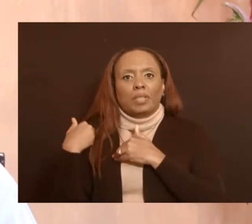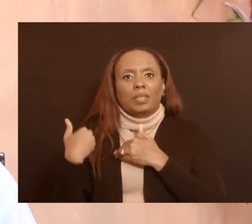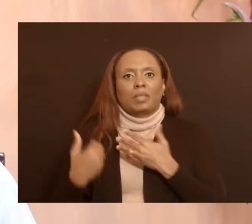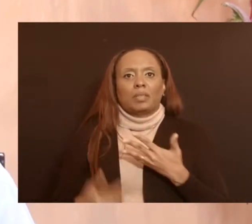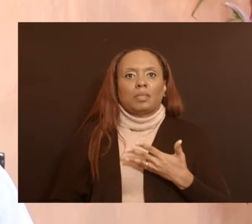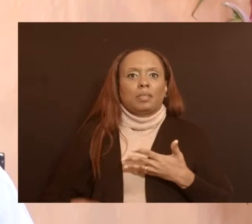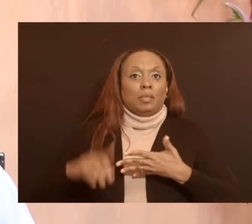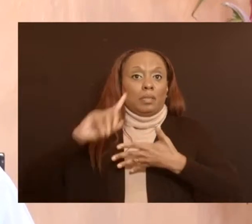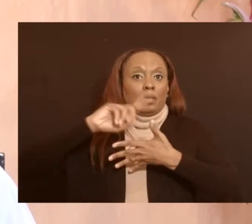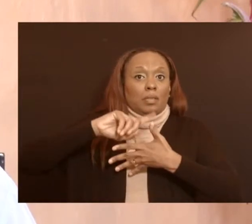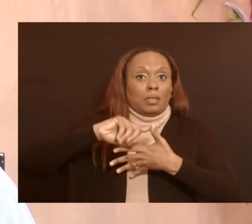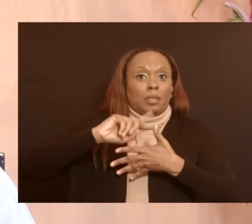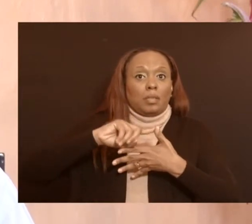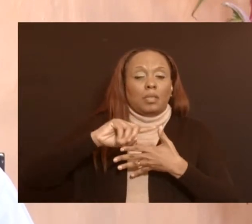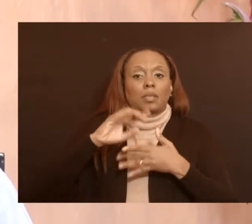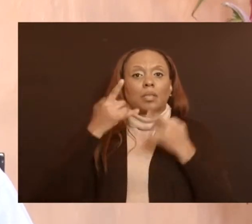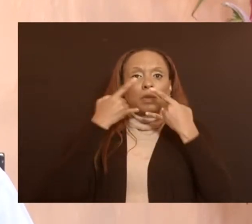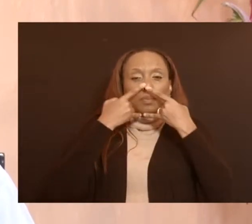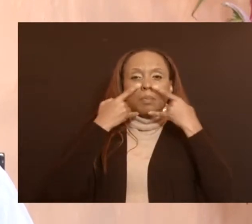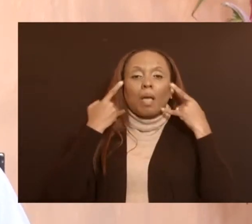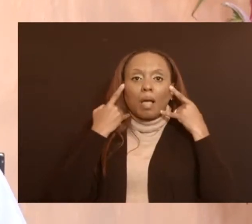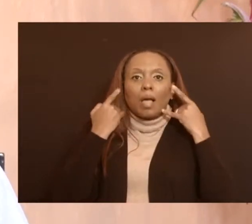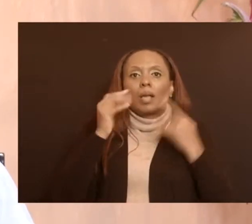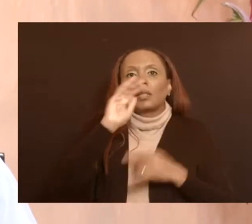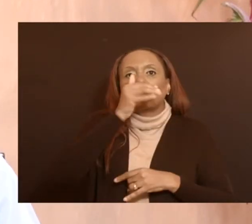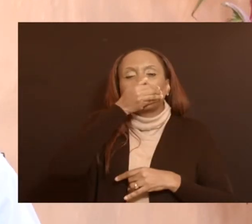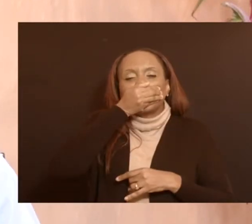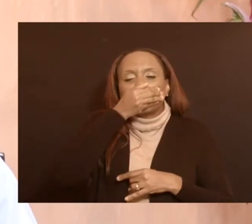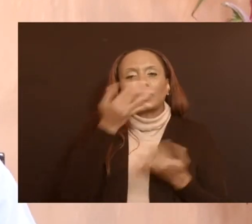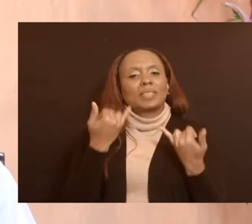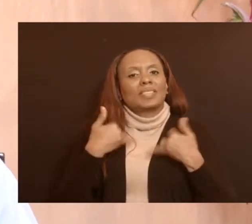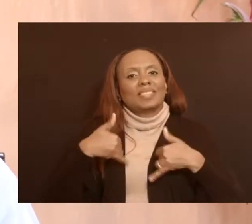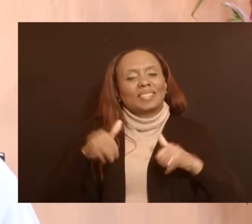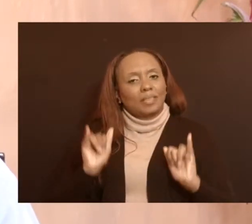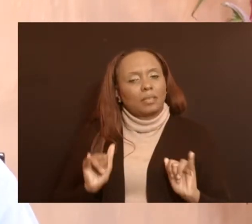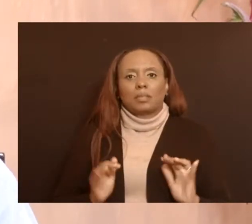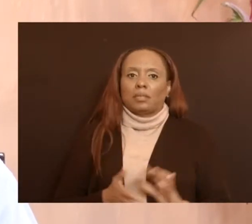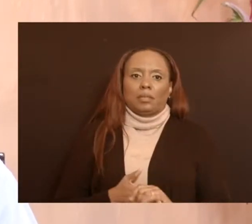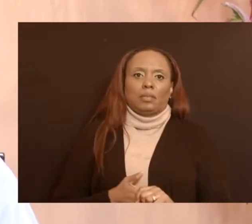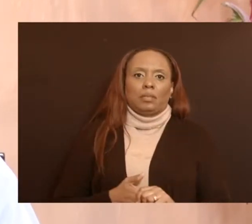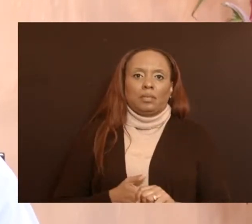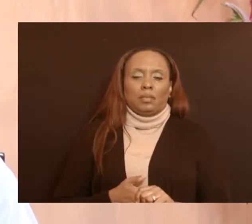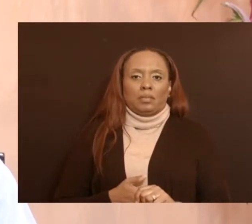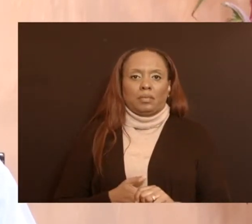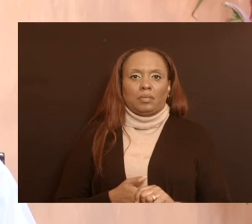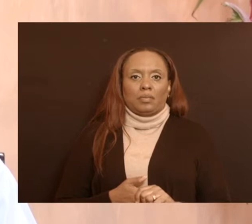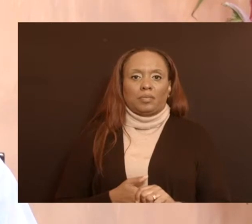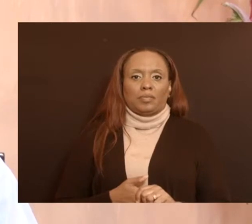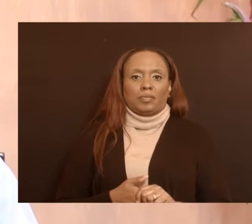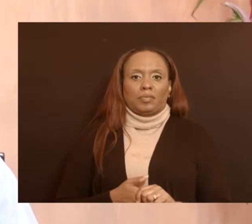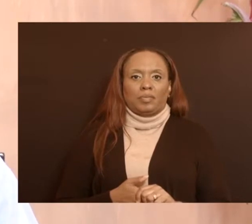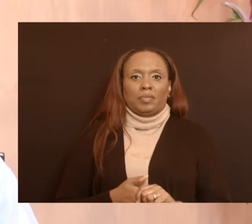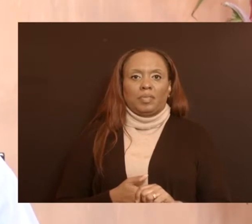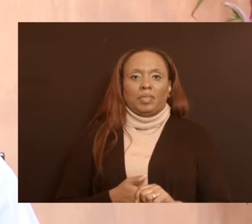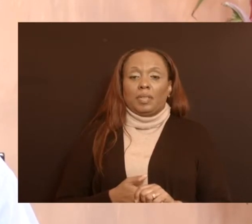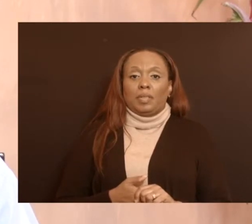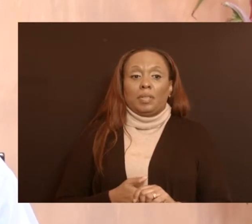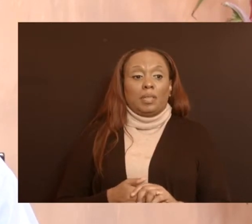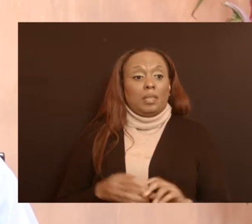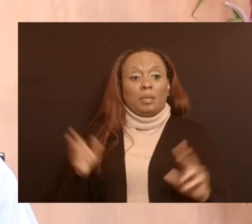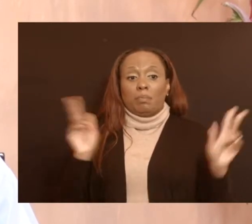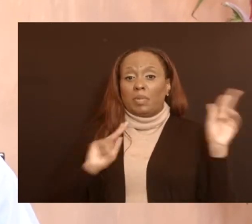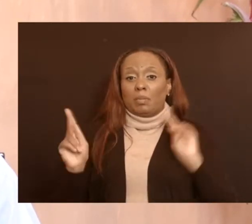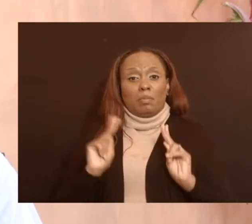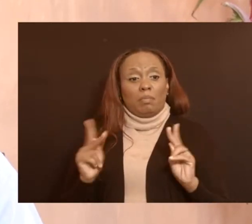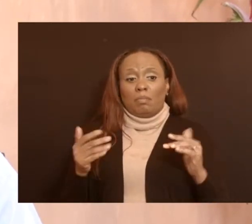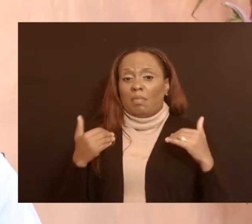masks, that has not changed. That is still a requirement in Barbados. And even for visitors who are fully